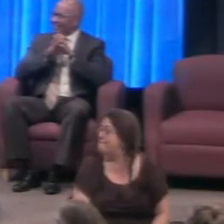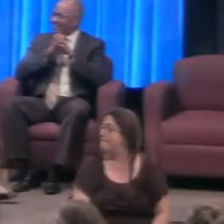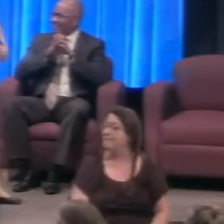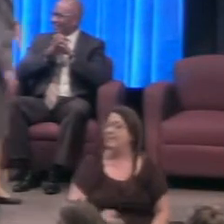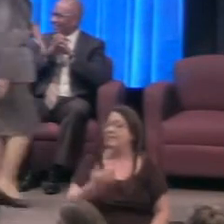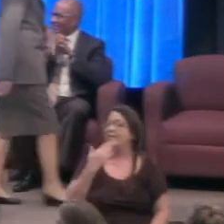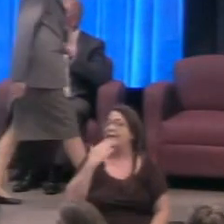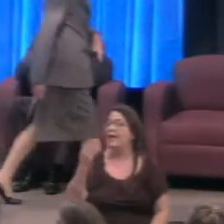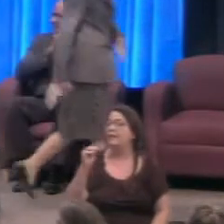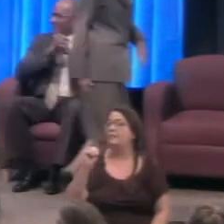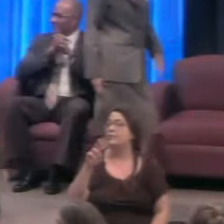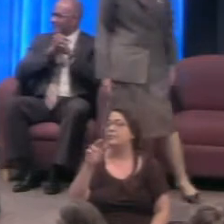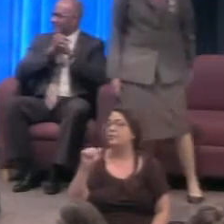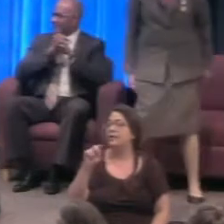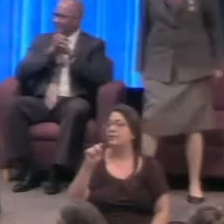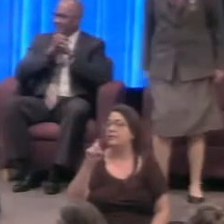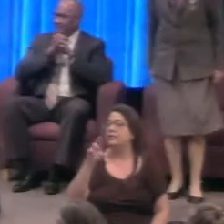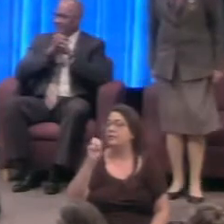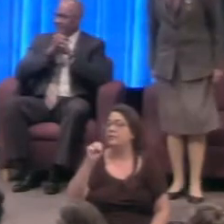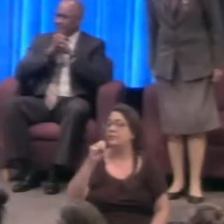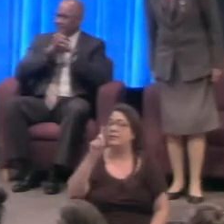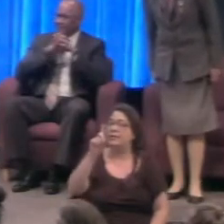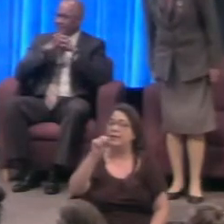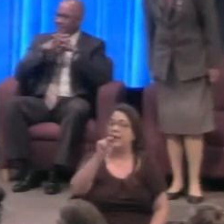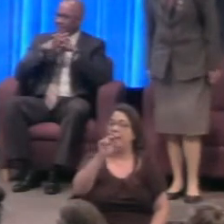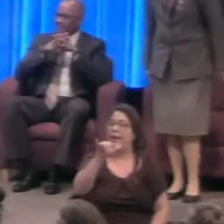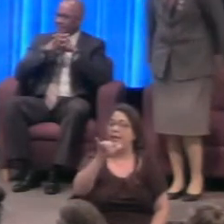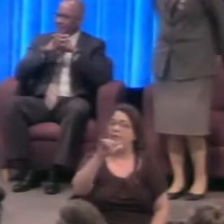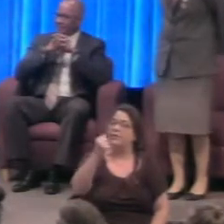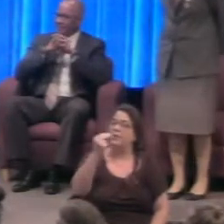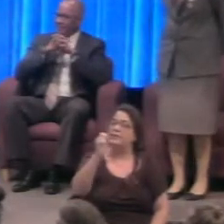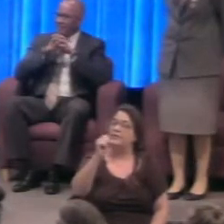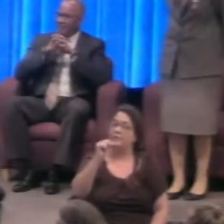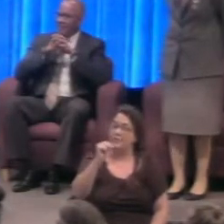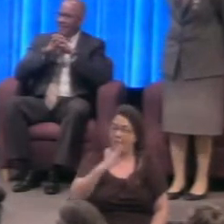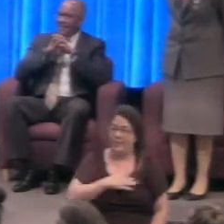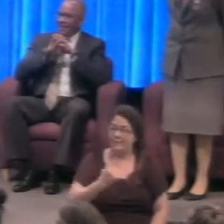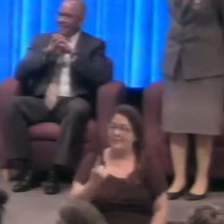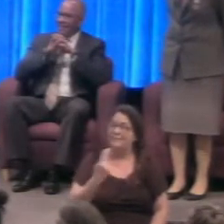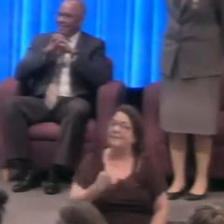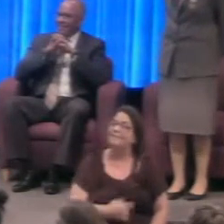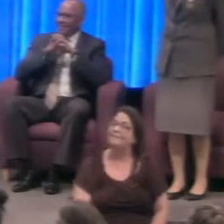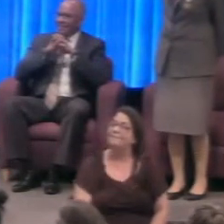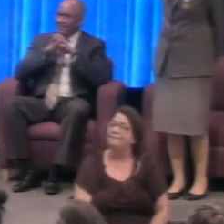Andrews. Would Mr. Danny Johnson please join us on stage?